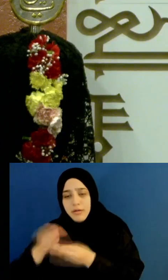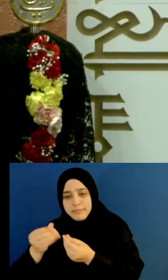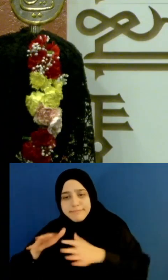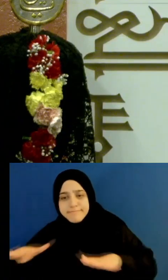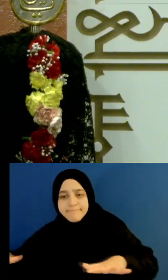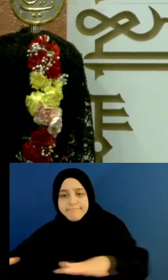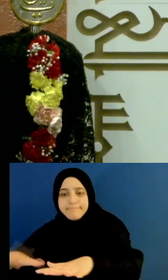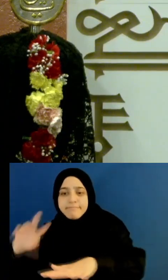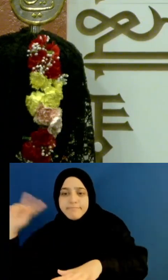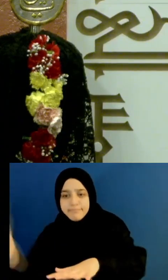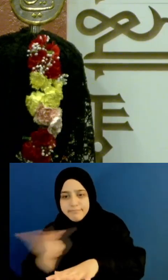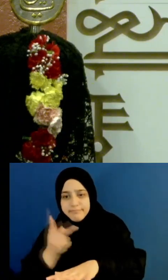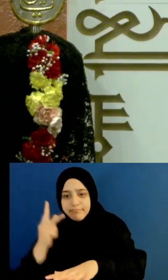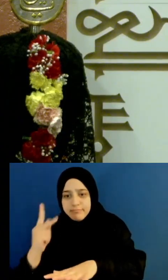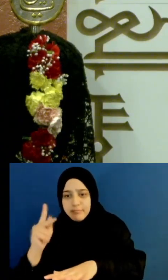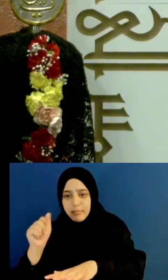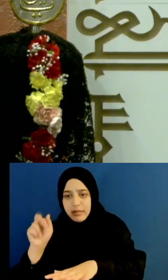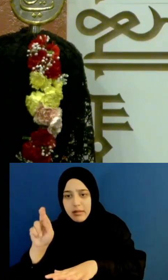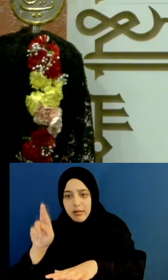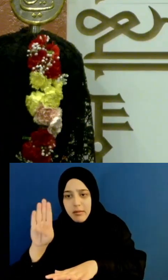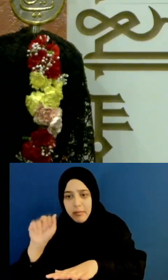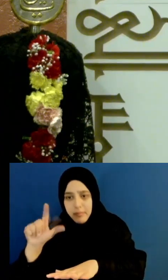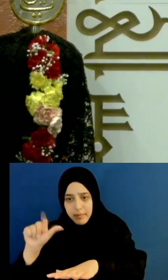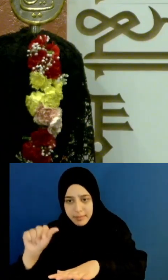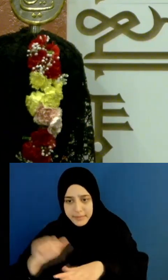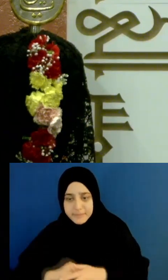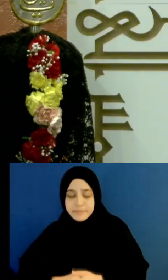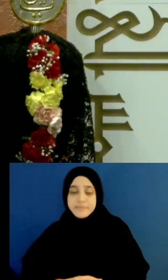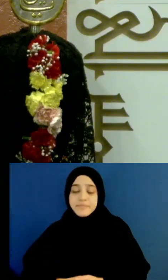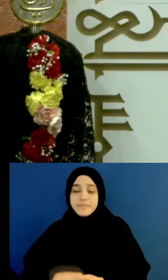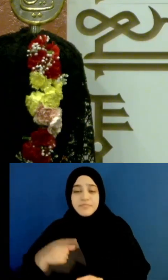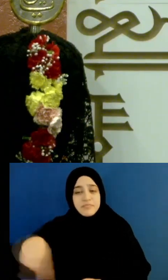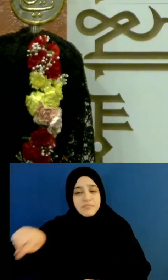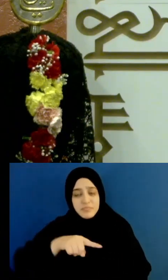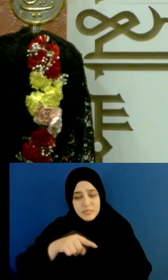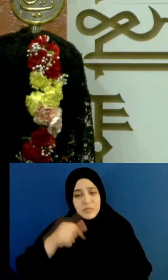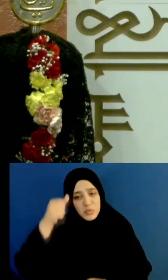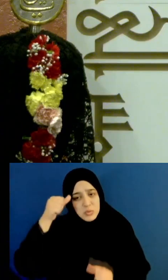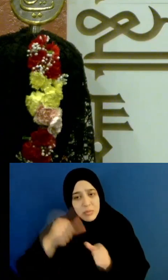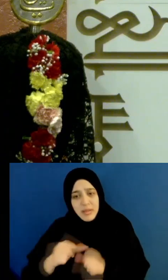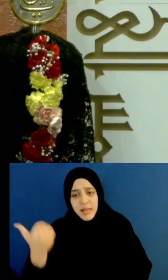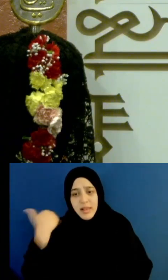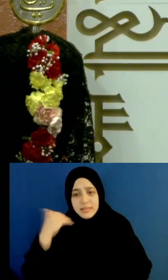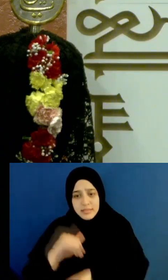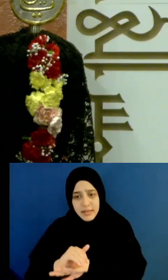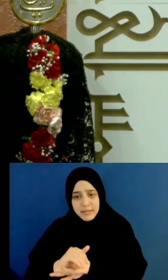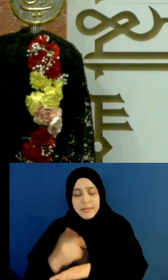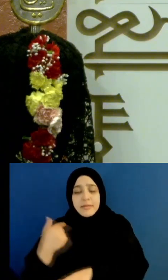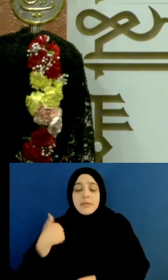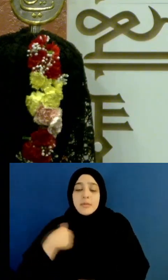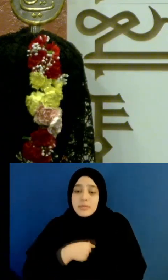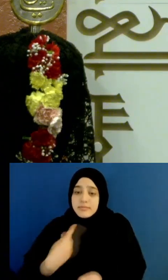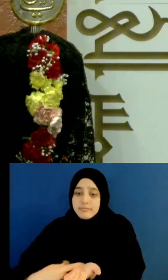Mu'minin and mu'minat, you recall very well last night we discussed purposeful personality